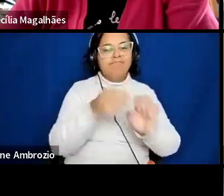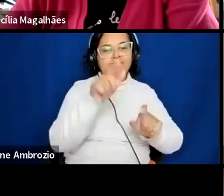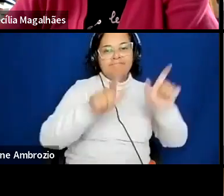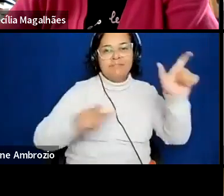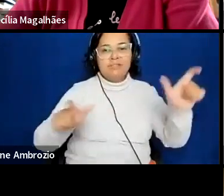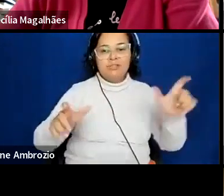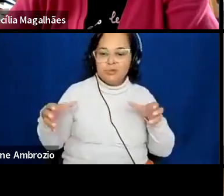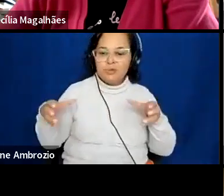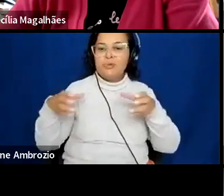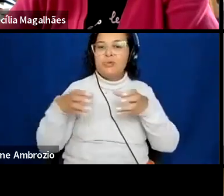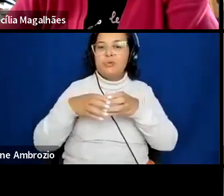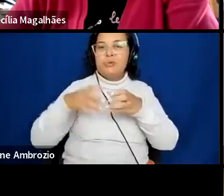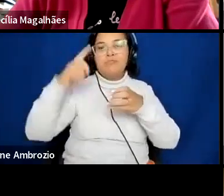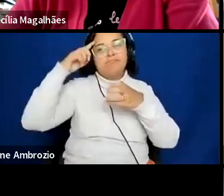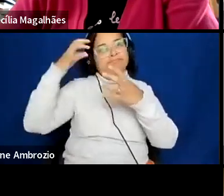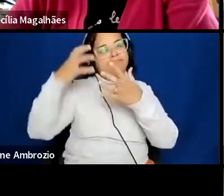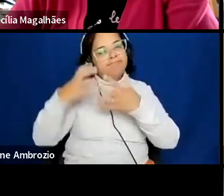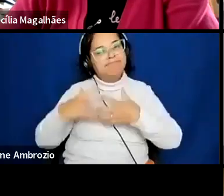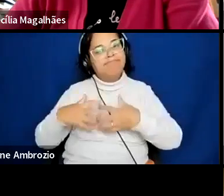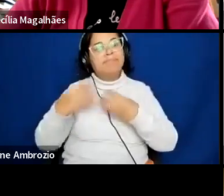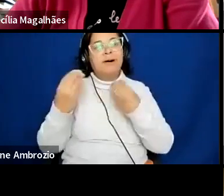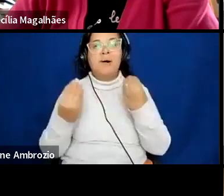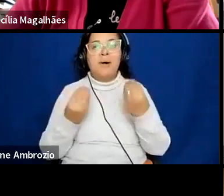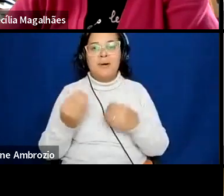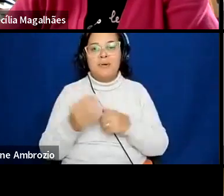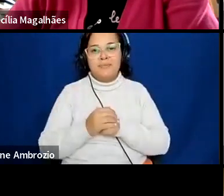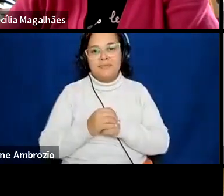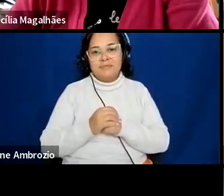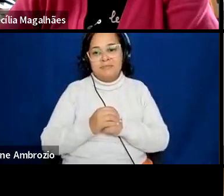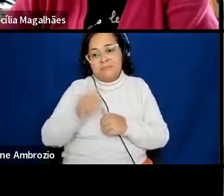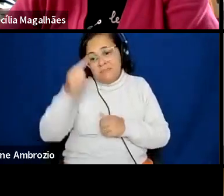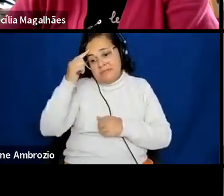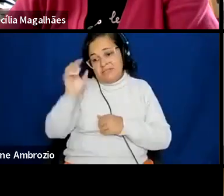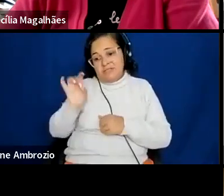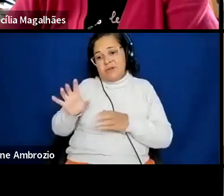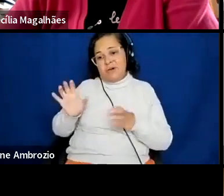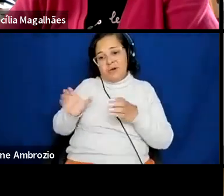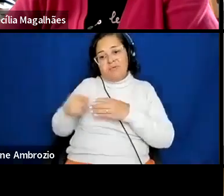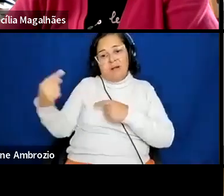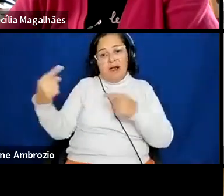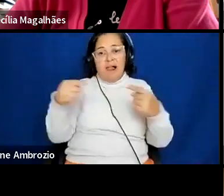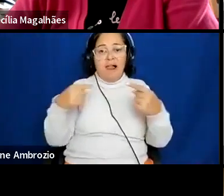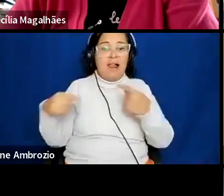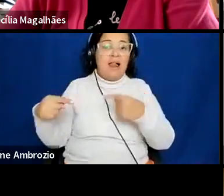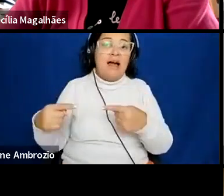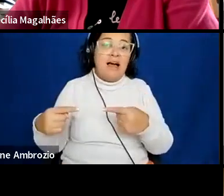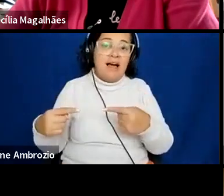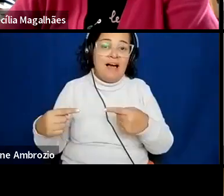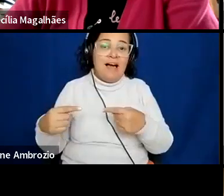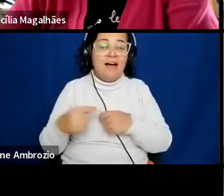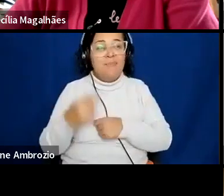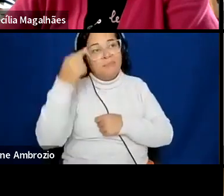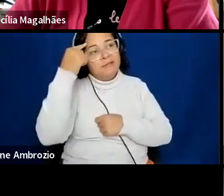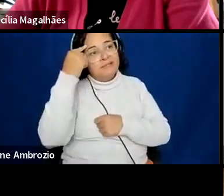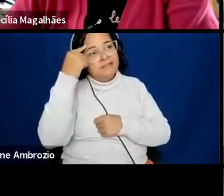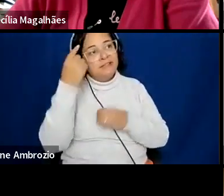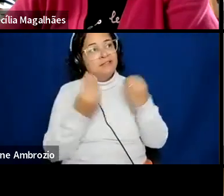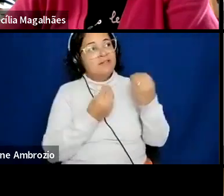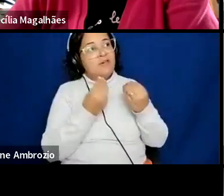if it's the discussion circle, even if we're sitting around thinking about Marx's work, it's a